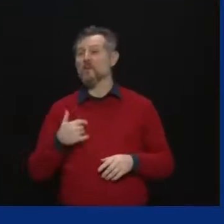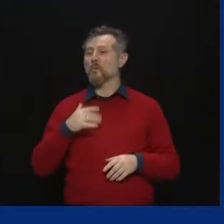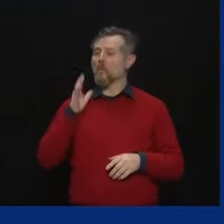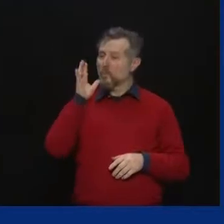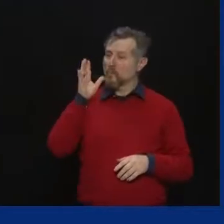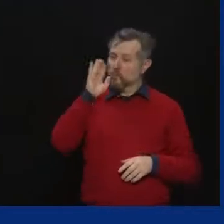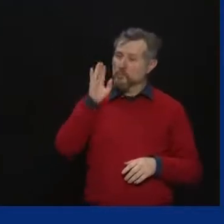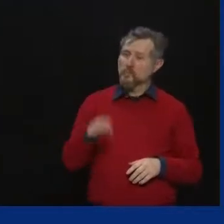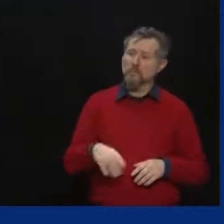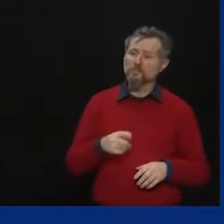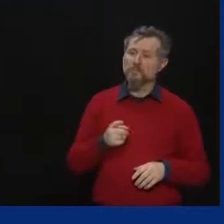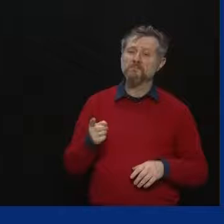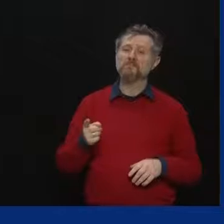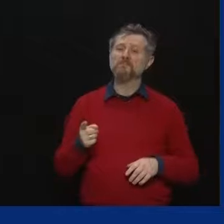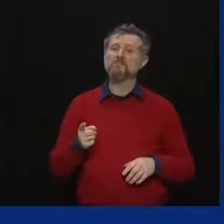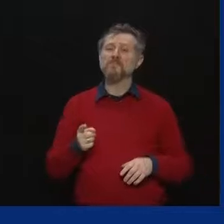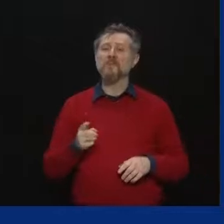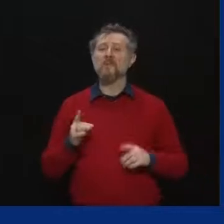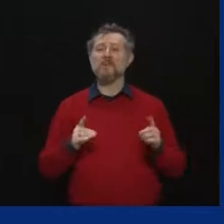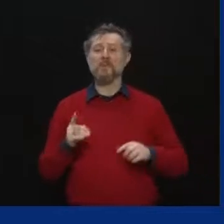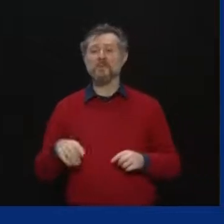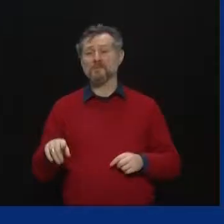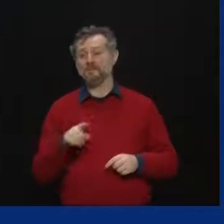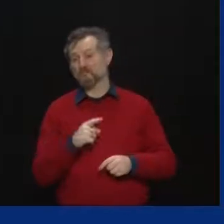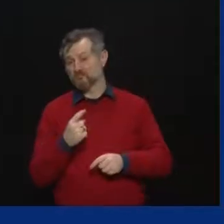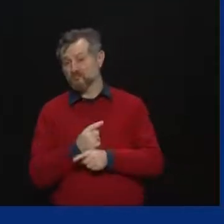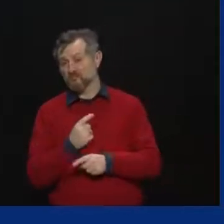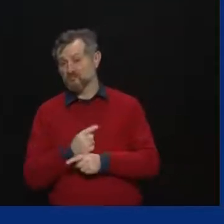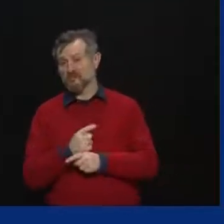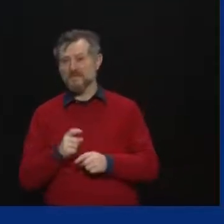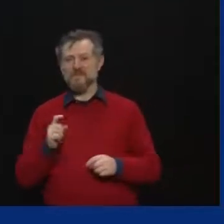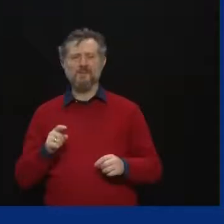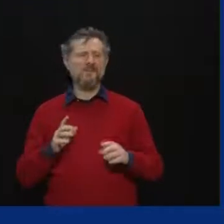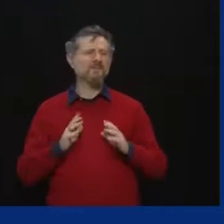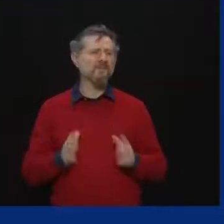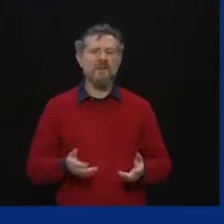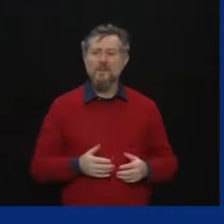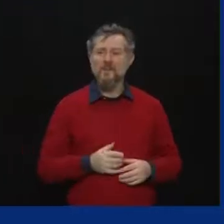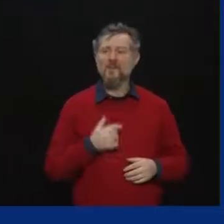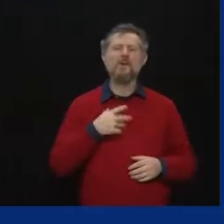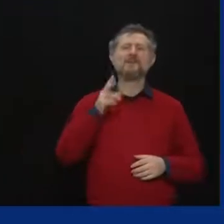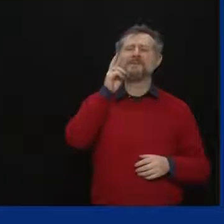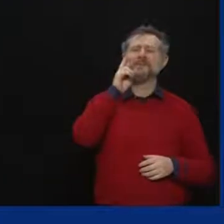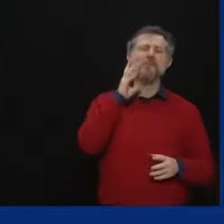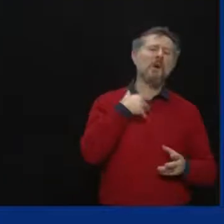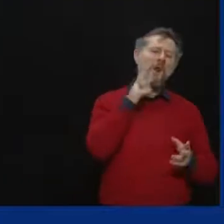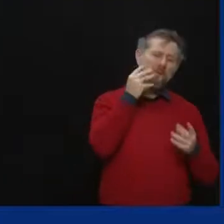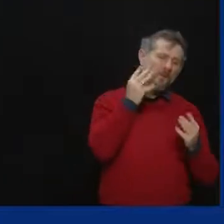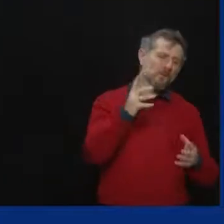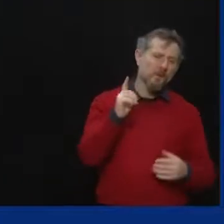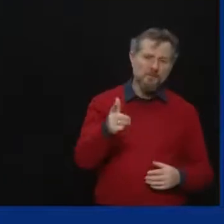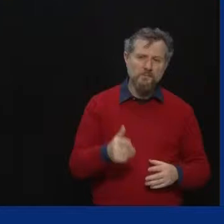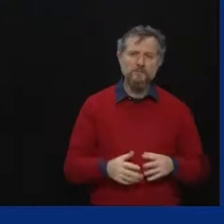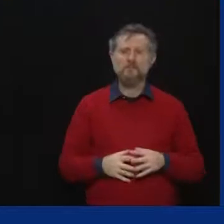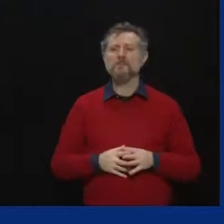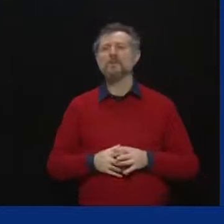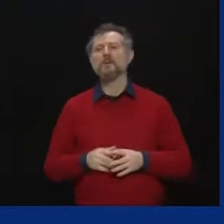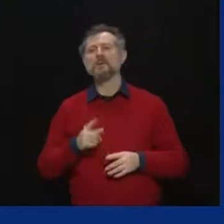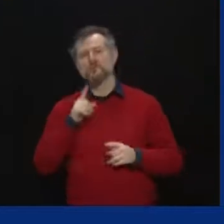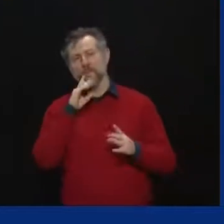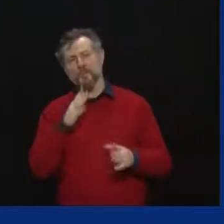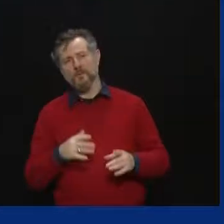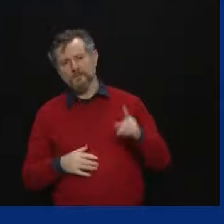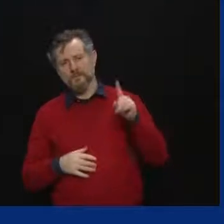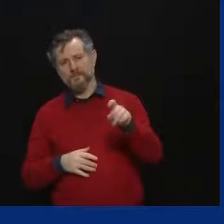people are doing the right thing, they should be pretty good. They should be good. But let me get back to you on that one. Considering